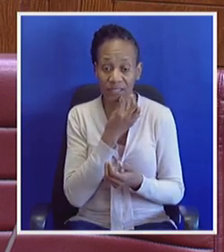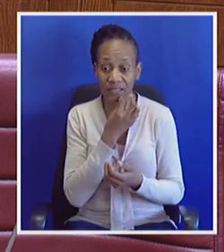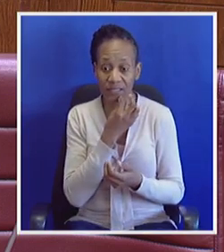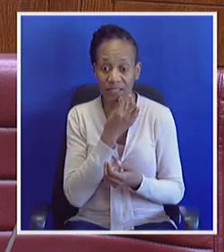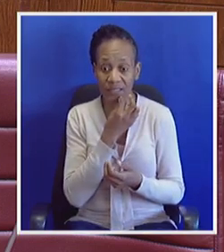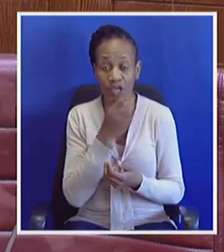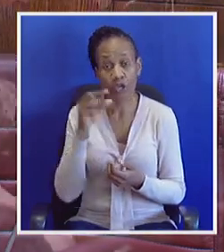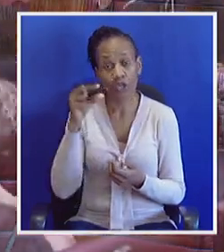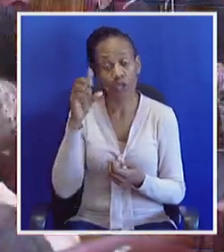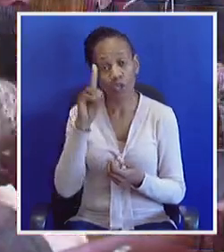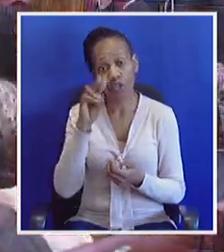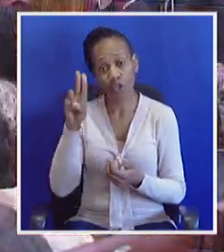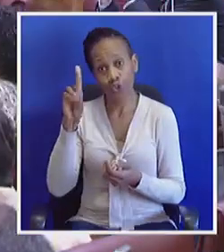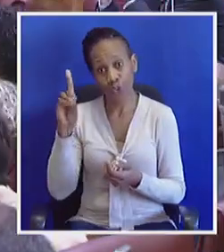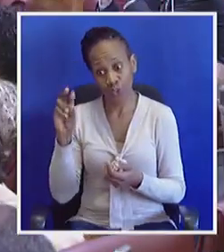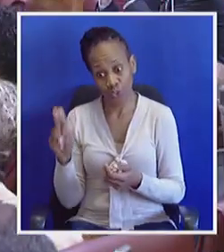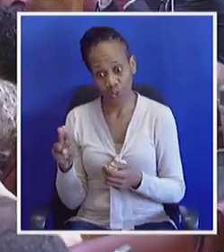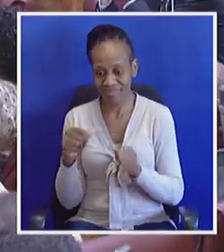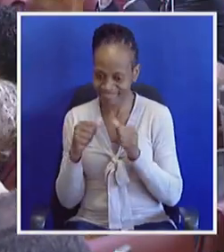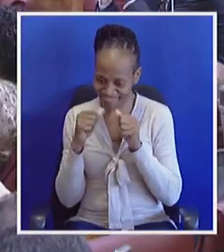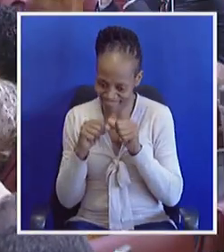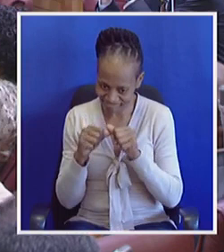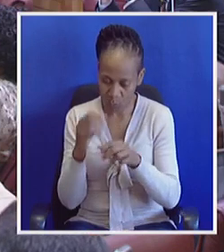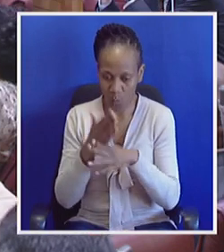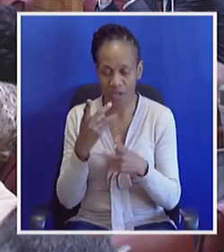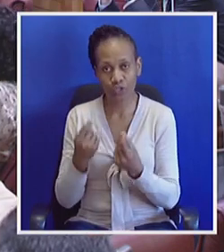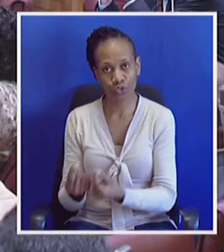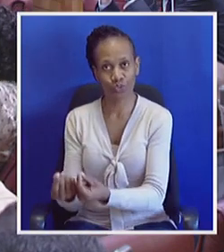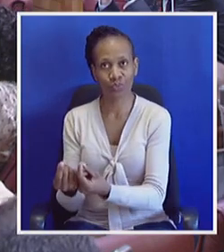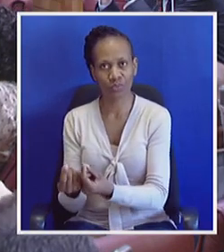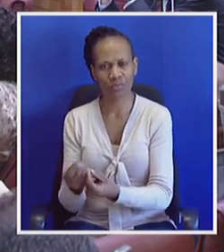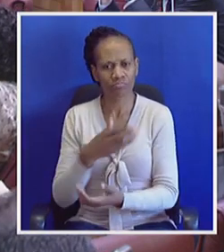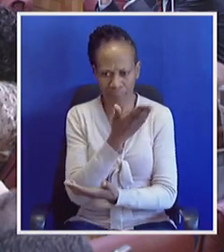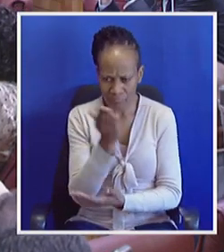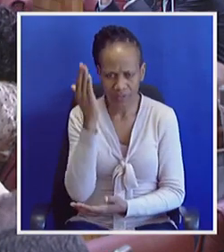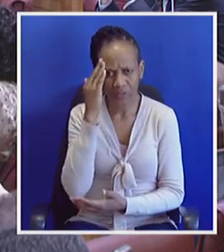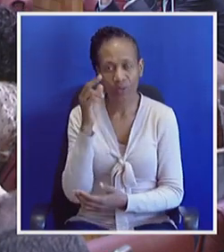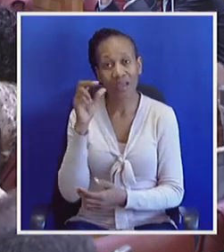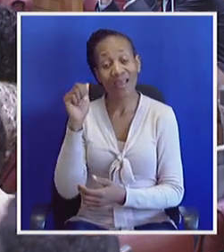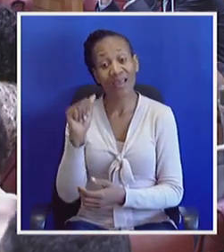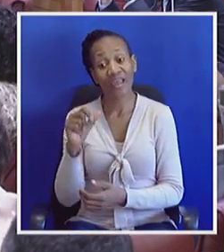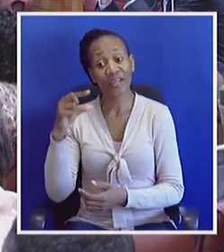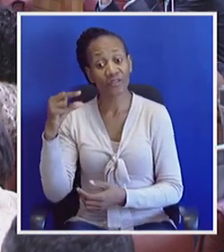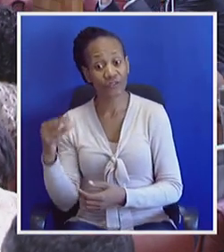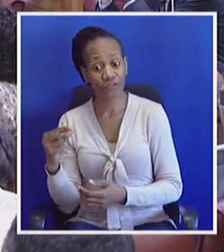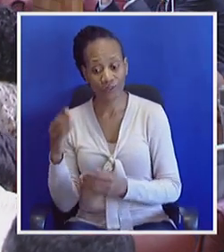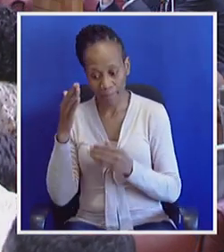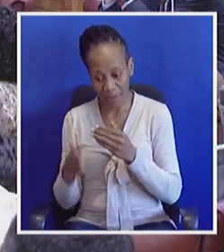the AGM. And we all know that according to the regulations, the AGM must be held before the end of this